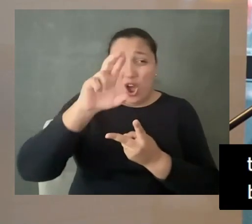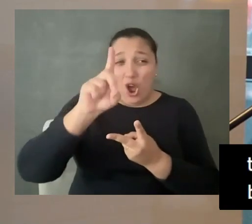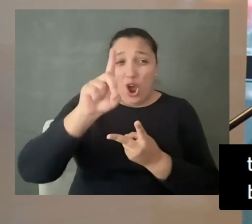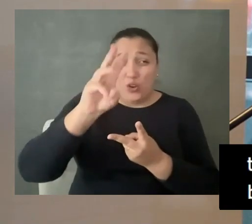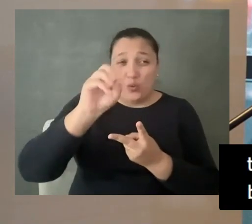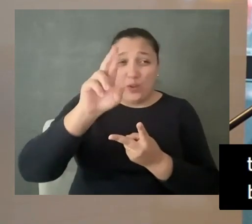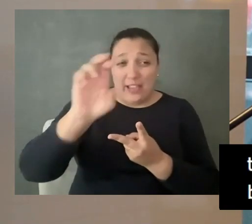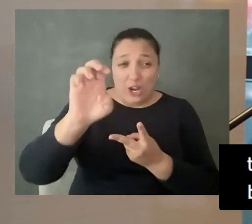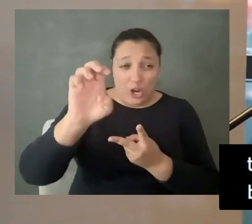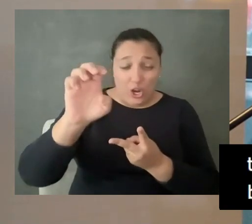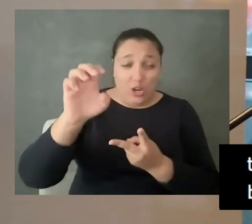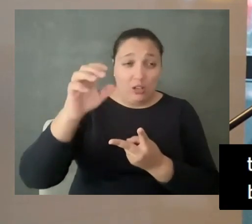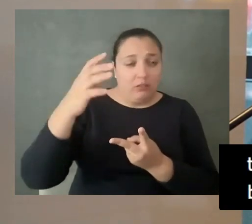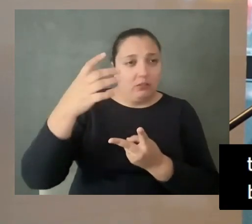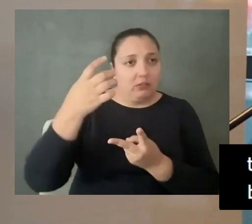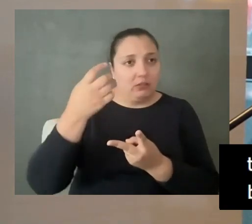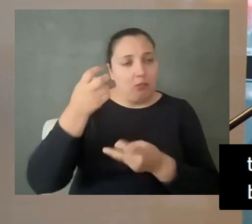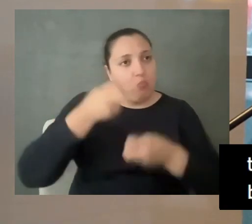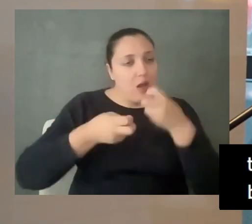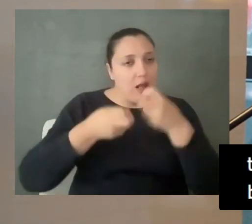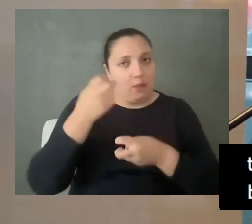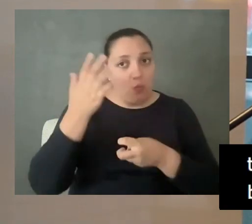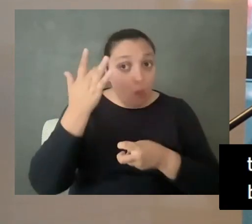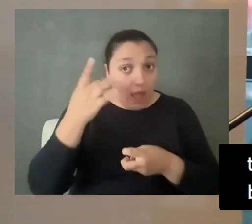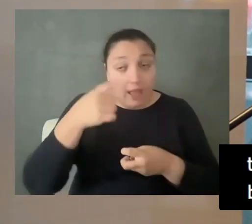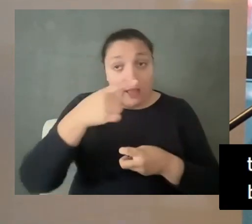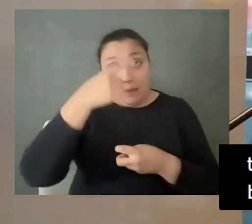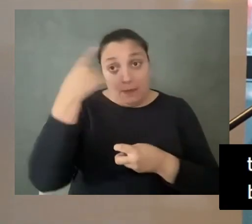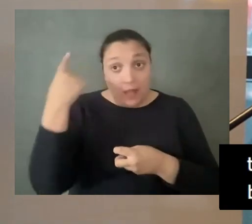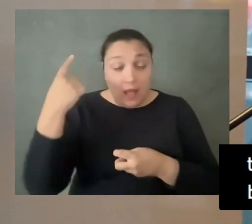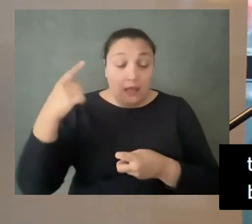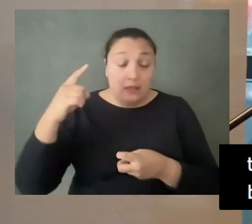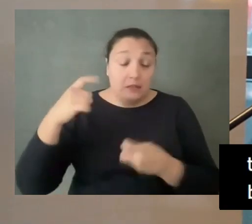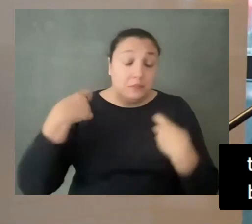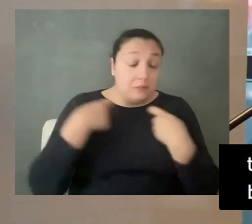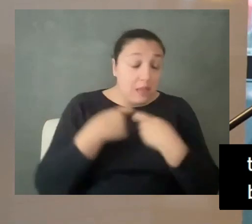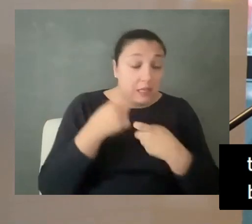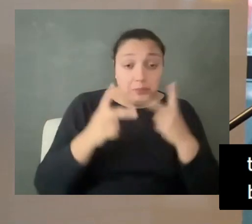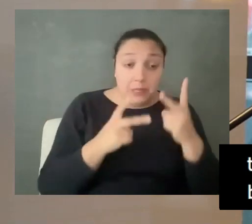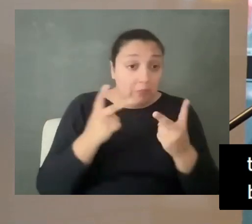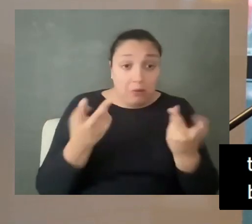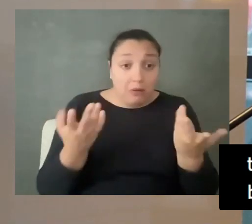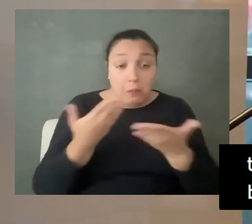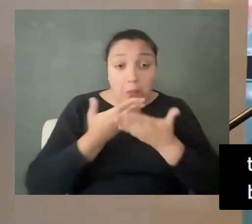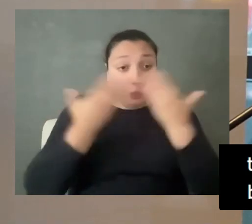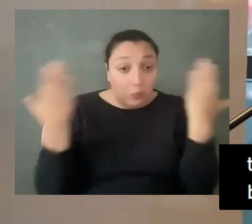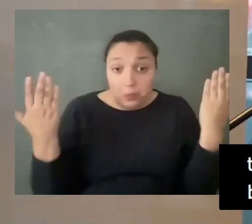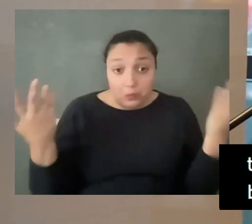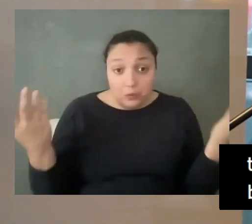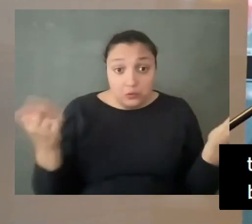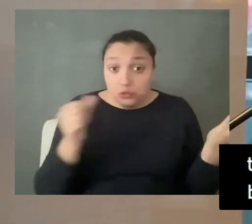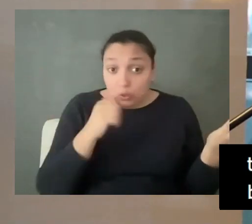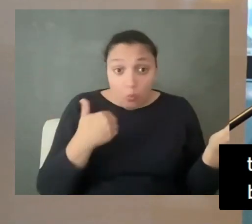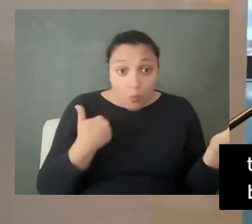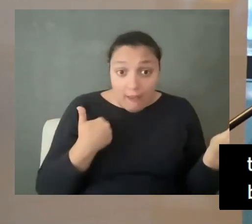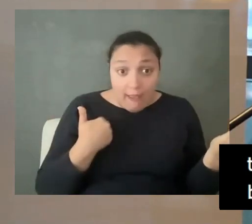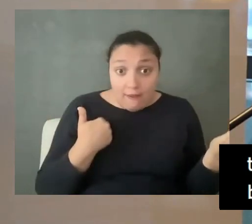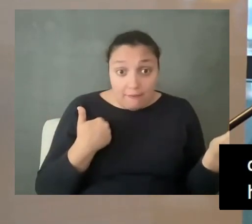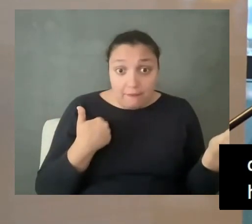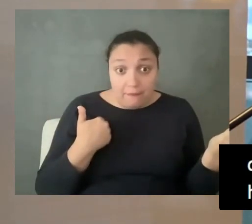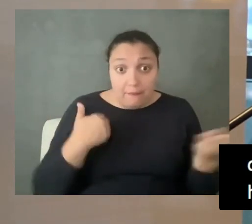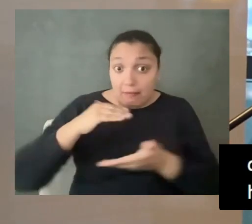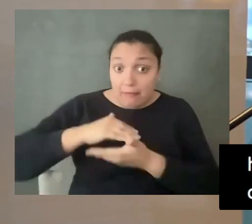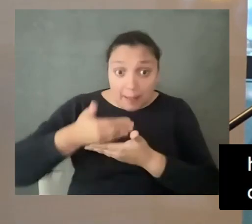Black and Latino communities and in low-income communities, just literally don't have access to hardware. They don't have laptops. They don't